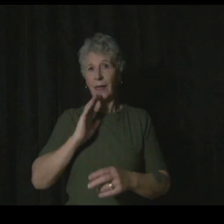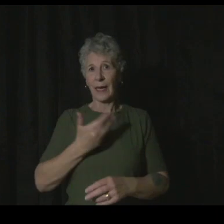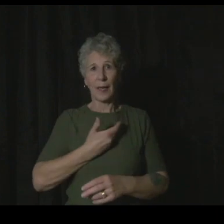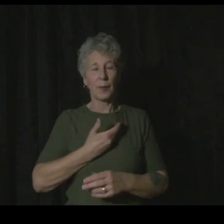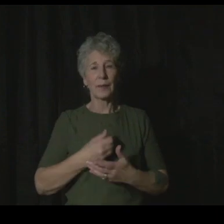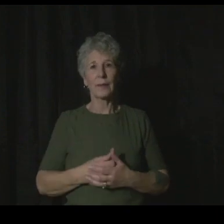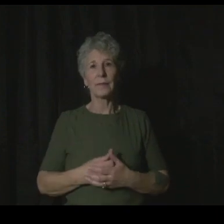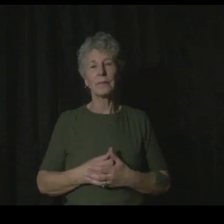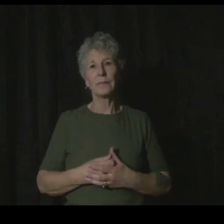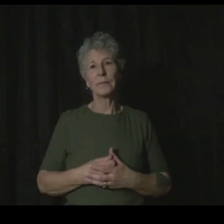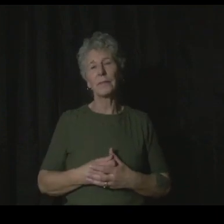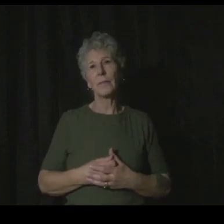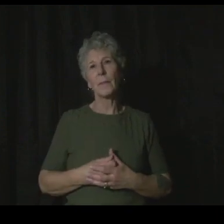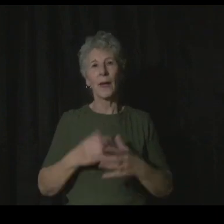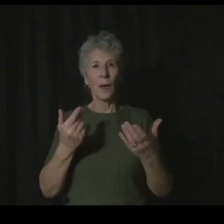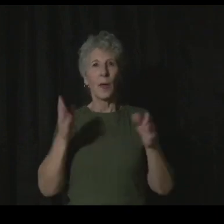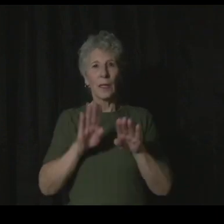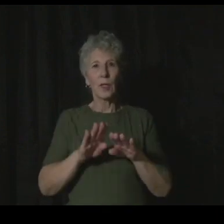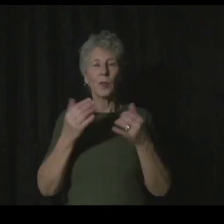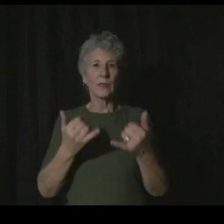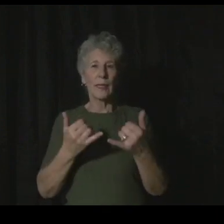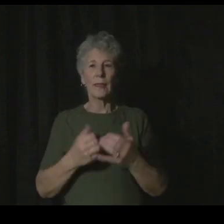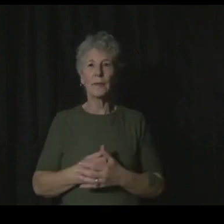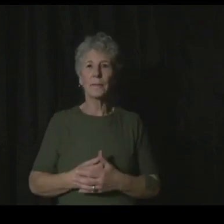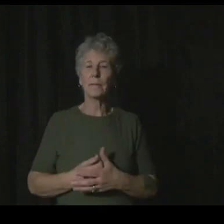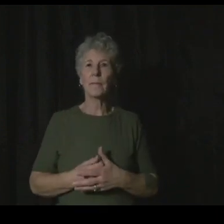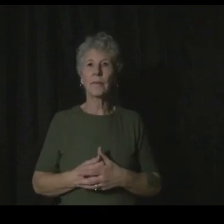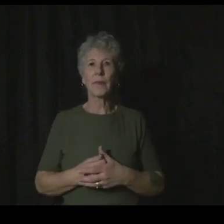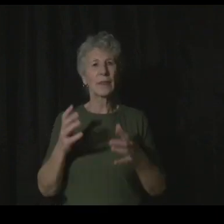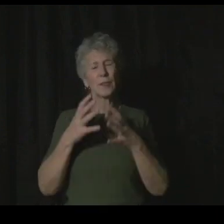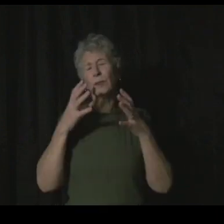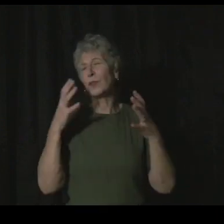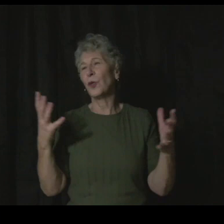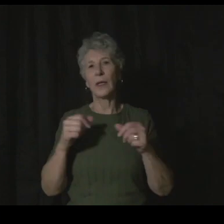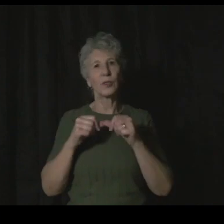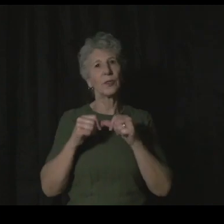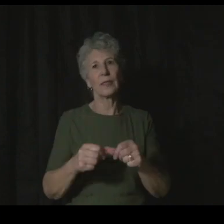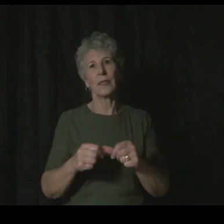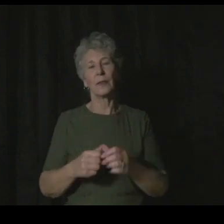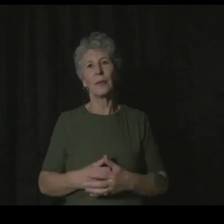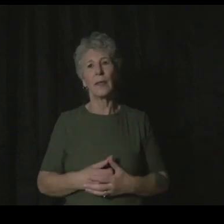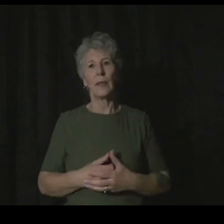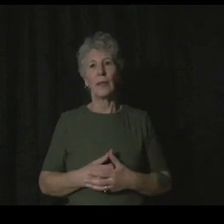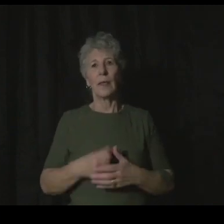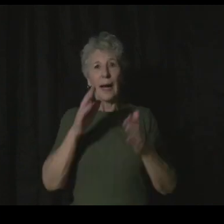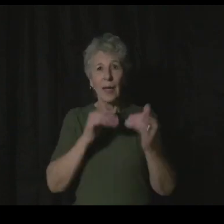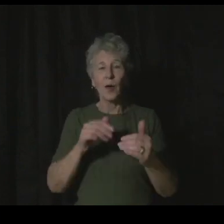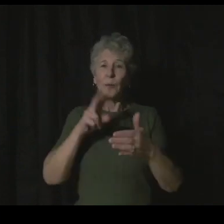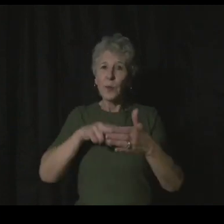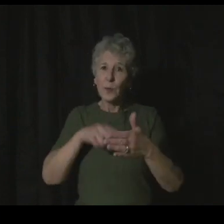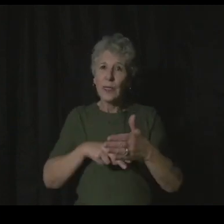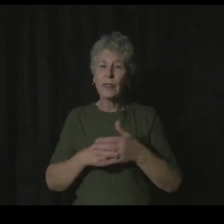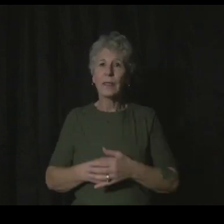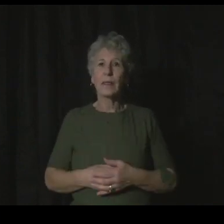So I want to close at this point because it's too much to continue into the next passage. I hope you read it